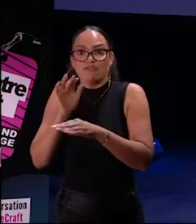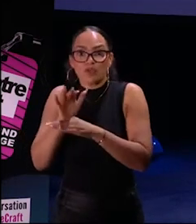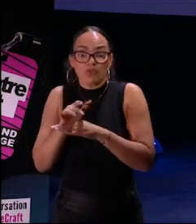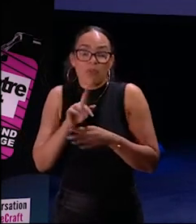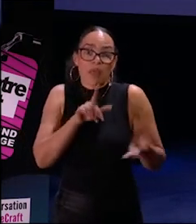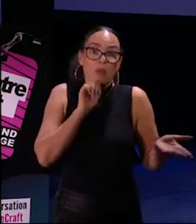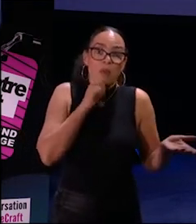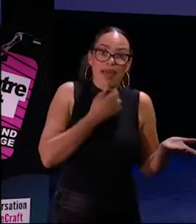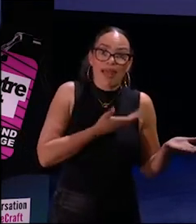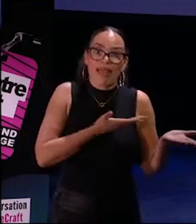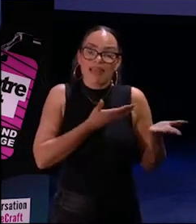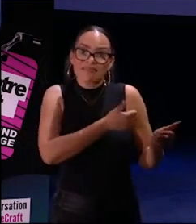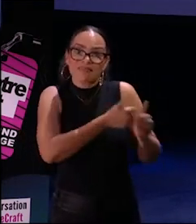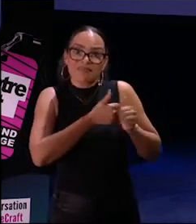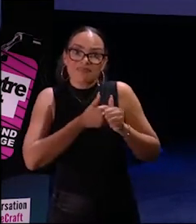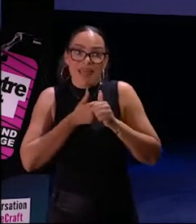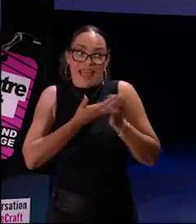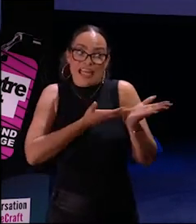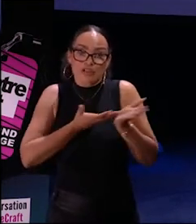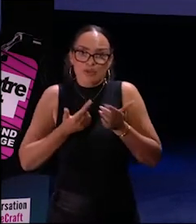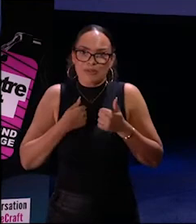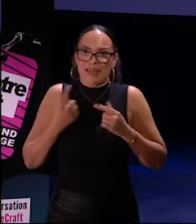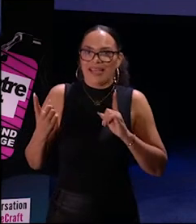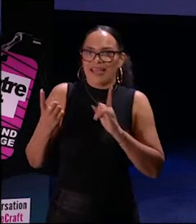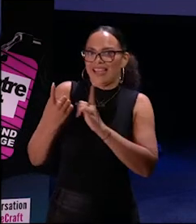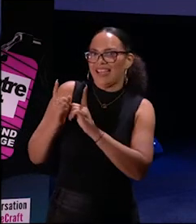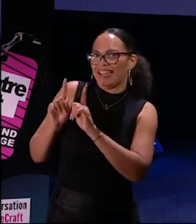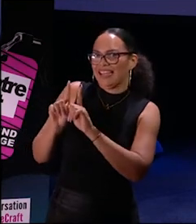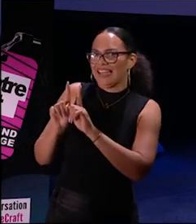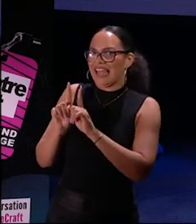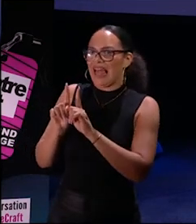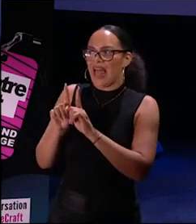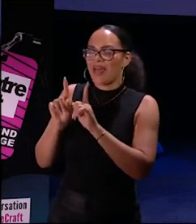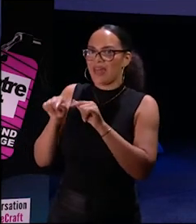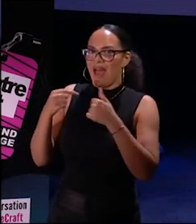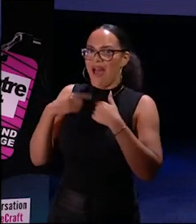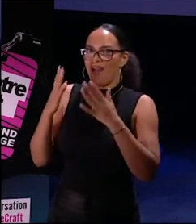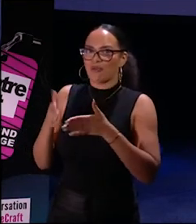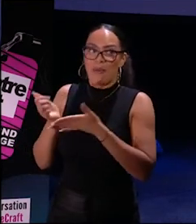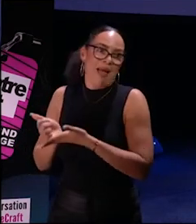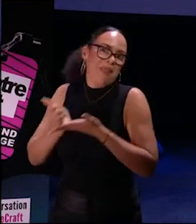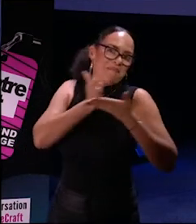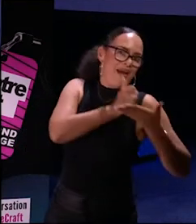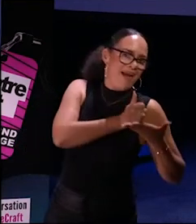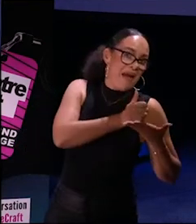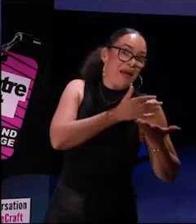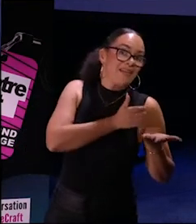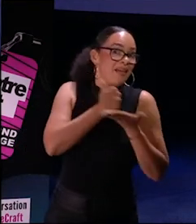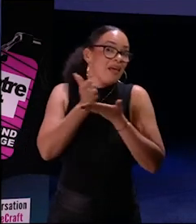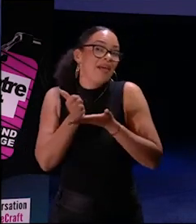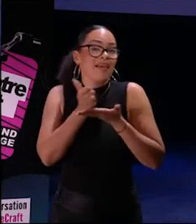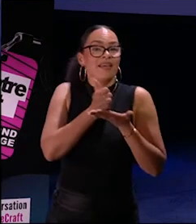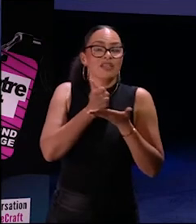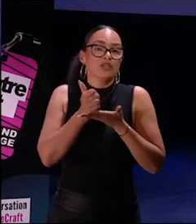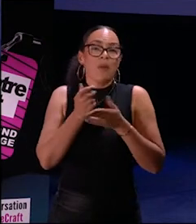to do that. And they introduce you to that person. And then you have to return the favor. So, you know, if there is someone that I know in my network, I'm